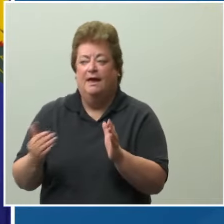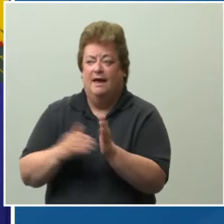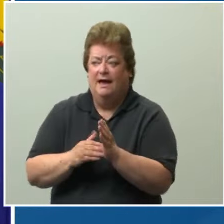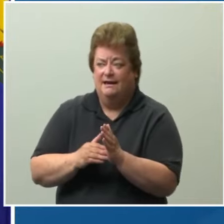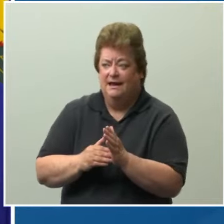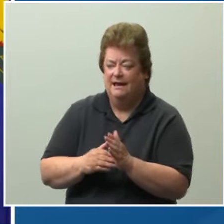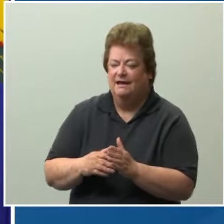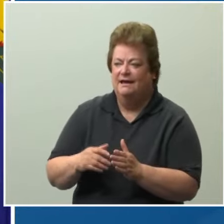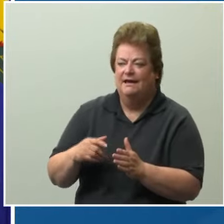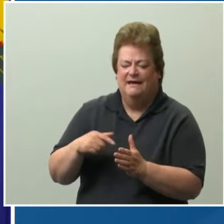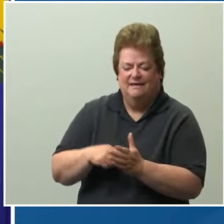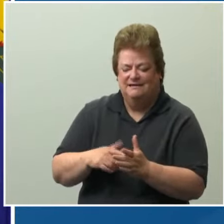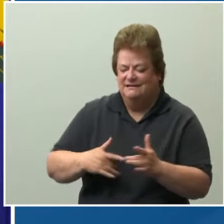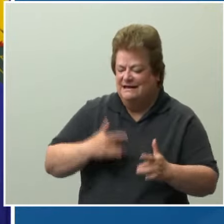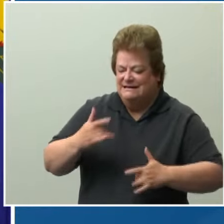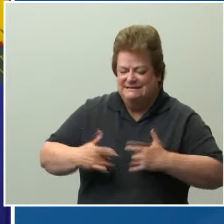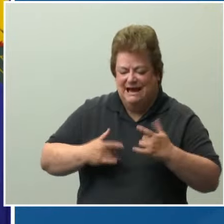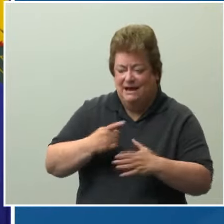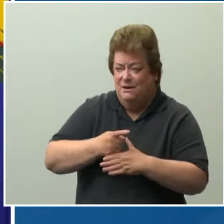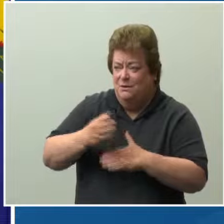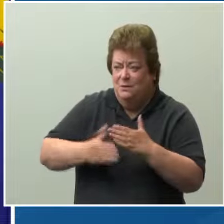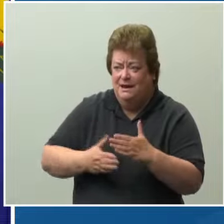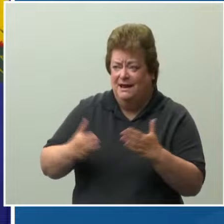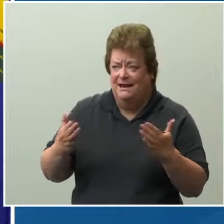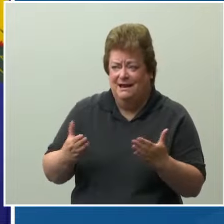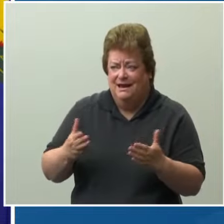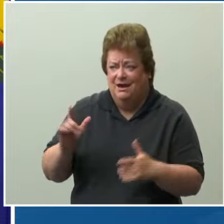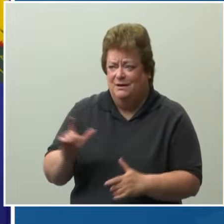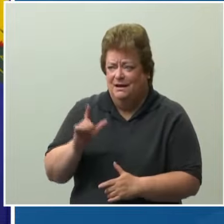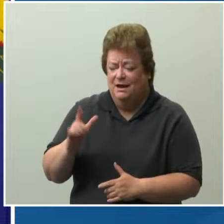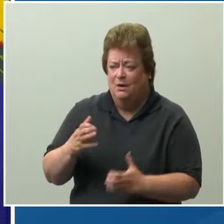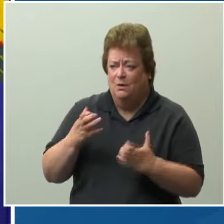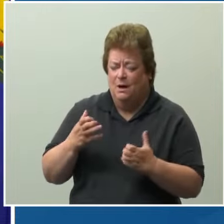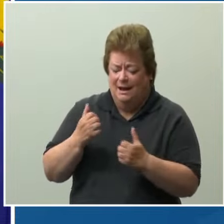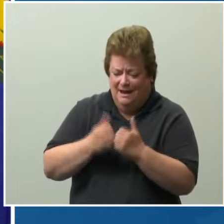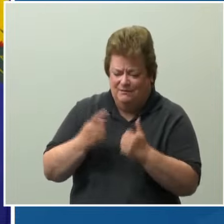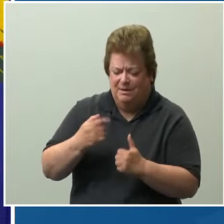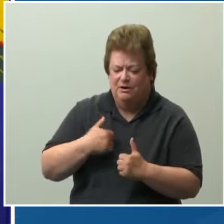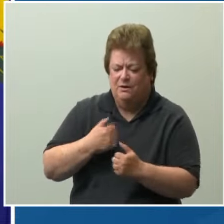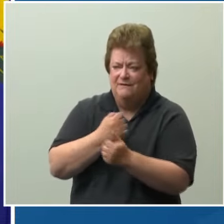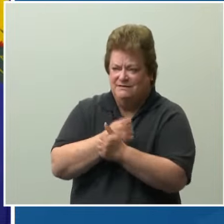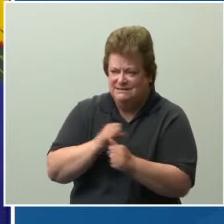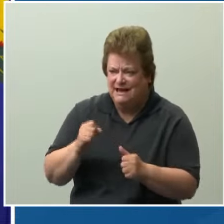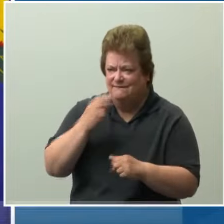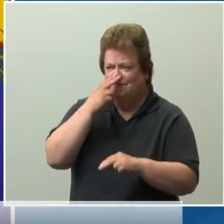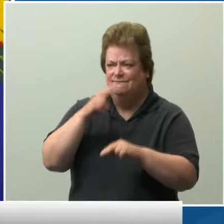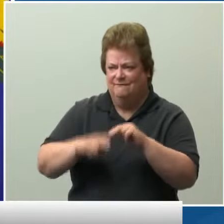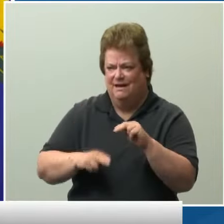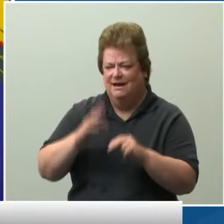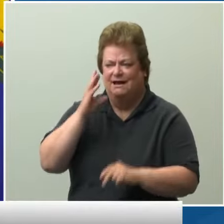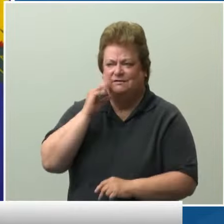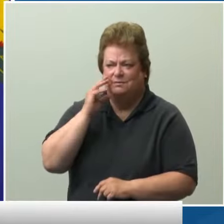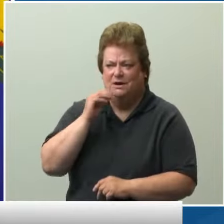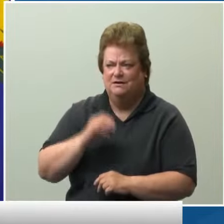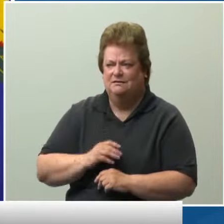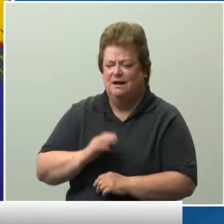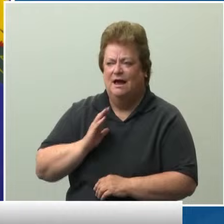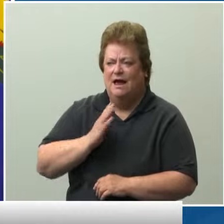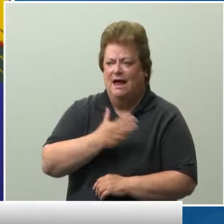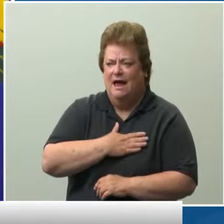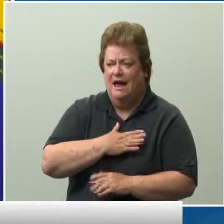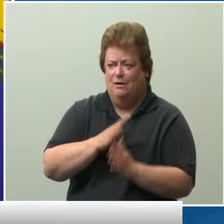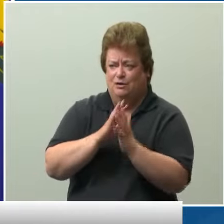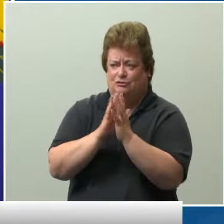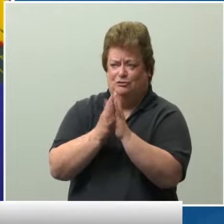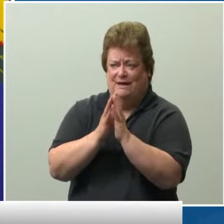Again, this is an exciting weekend here in Lincoln, and we want everyone to have a safe and fun experience. Our traffic